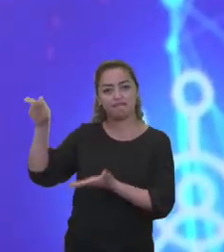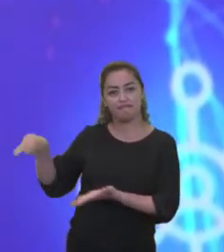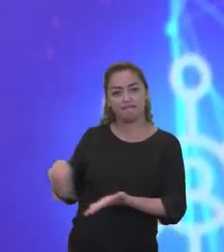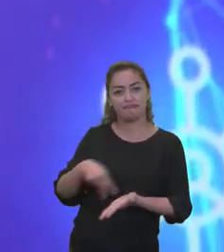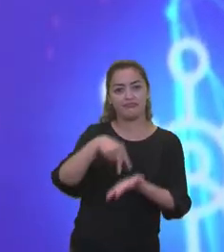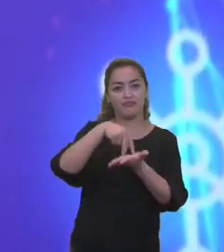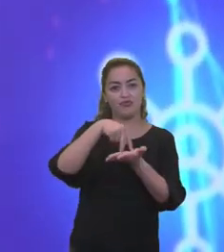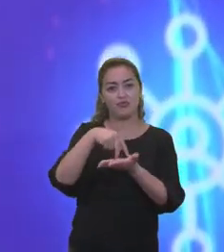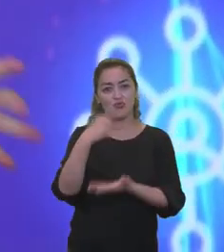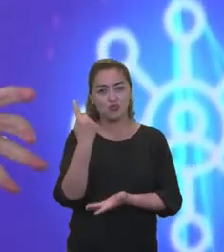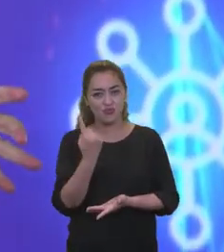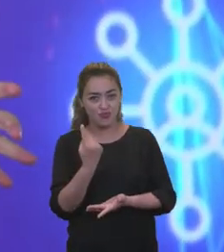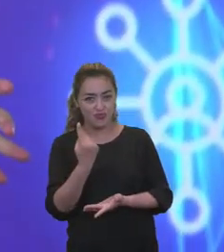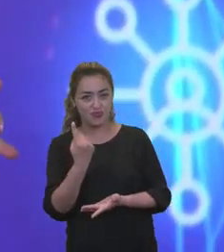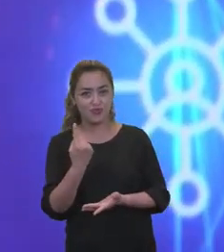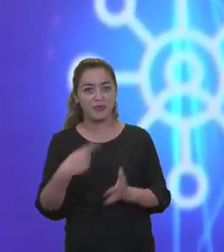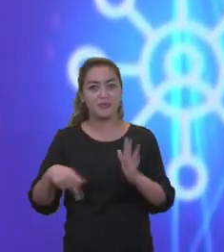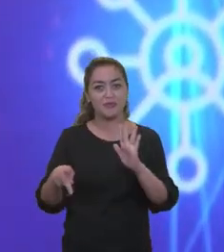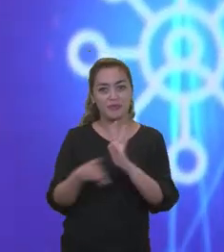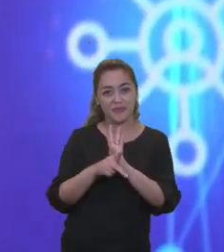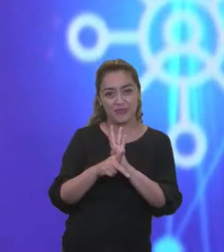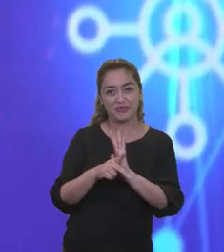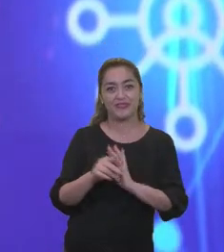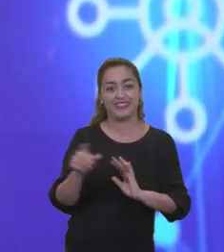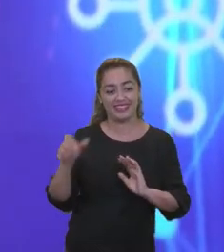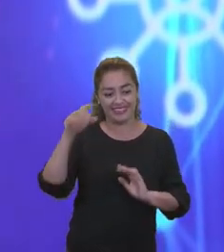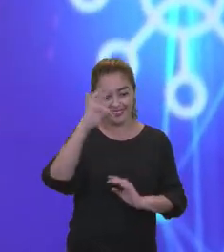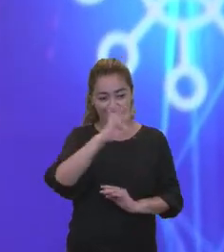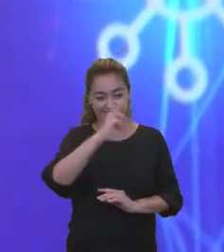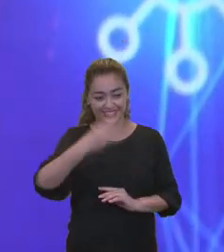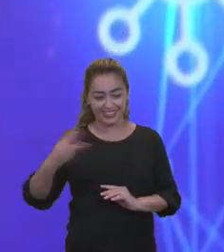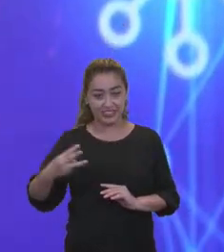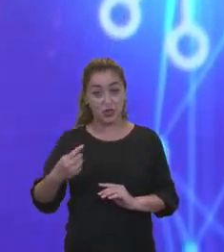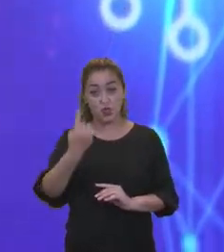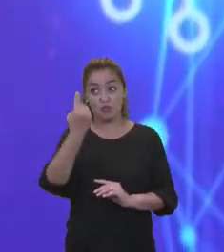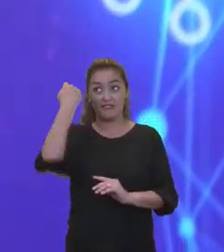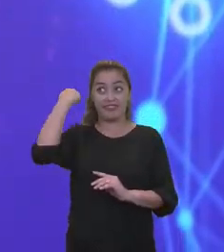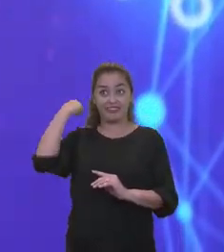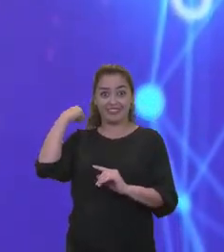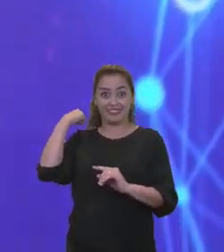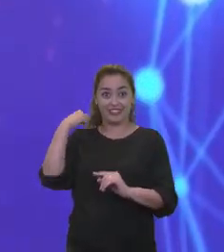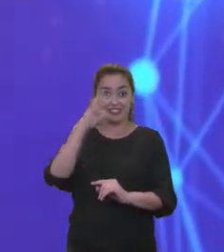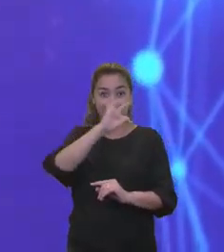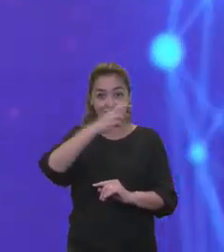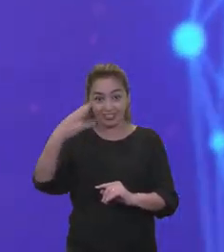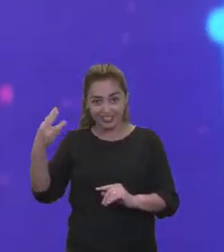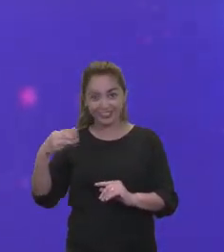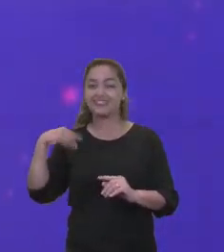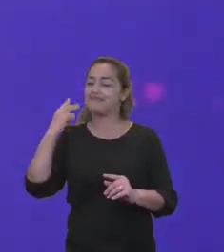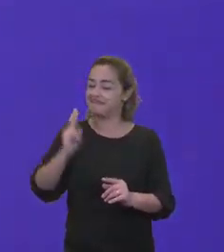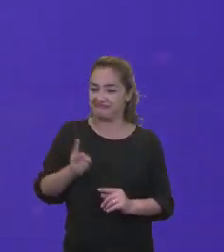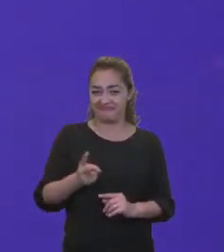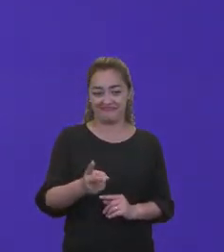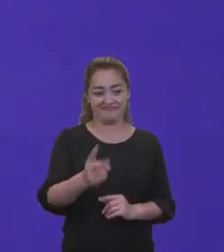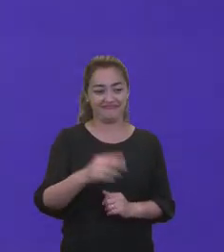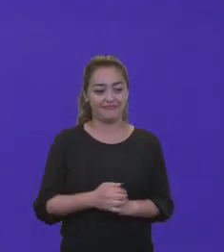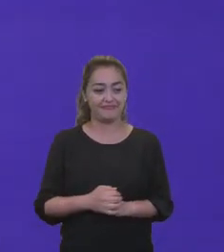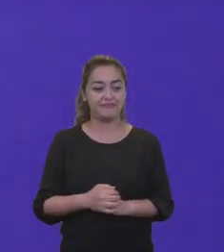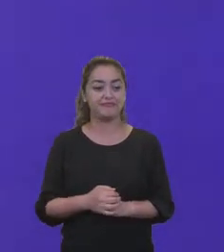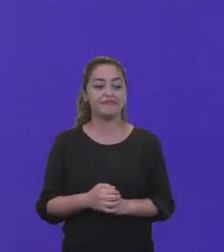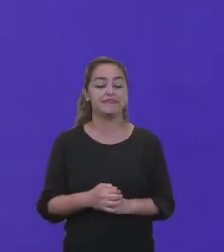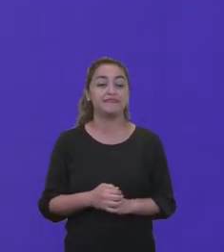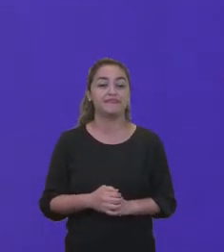Having a, as the master of ceremonies and employee of ours, once STEM, always STEM. That's wonderful to have you